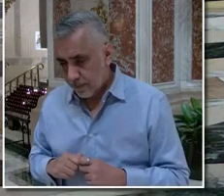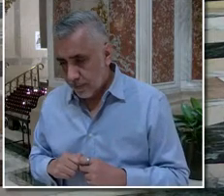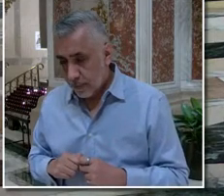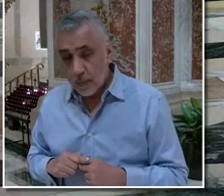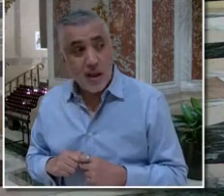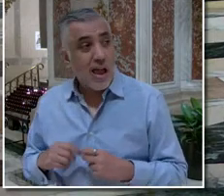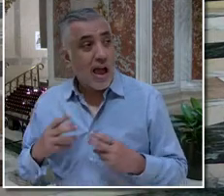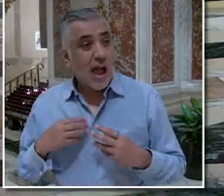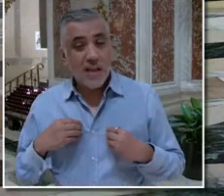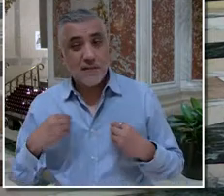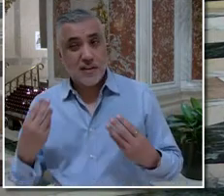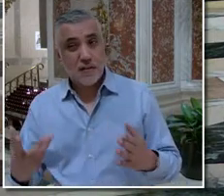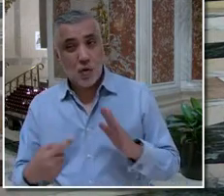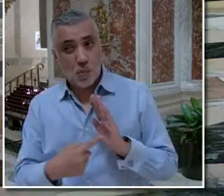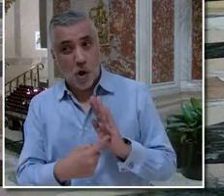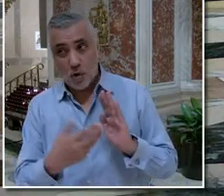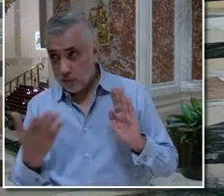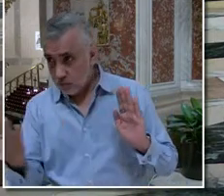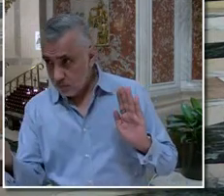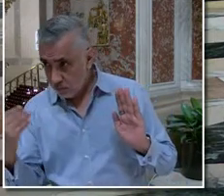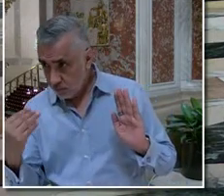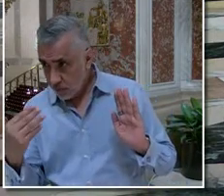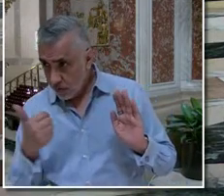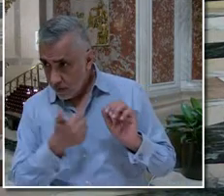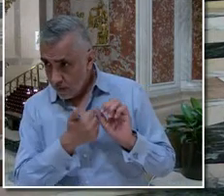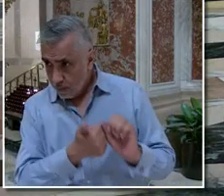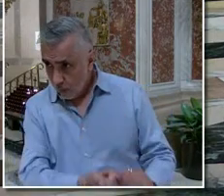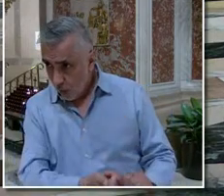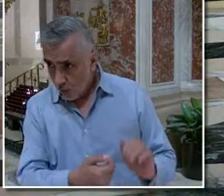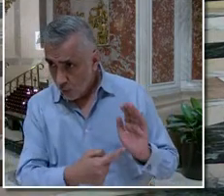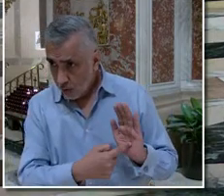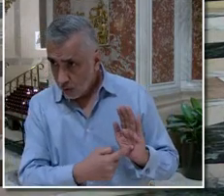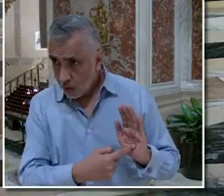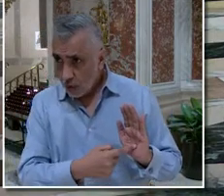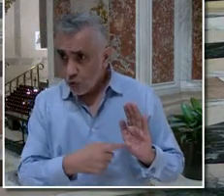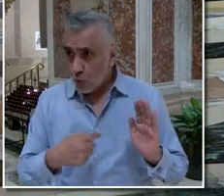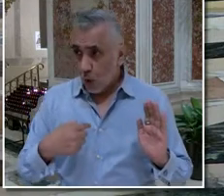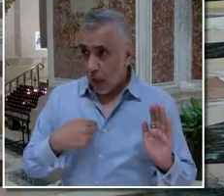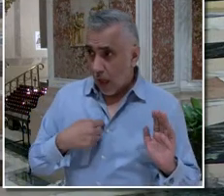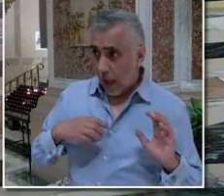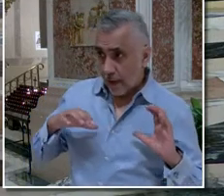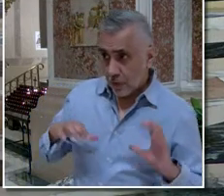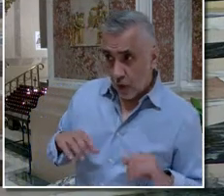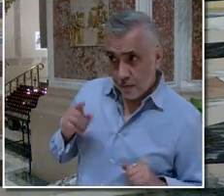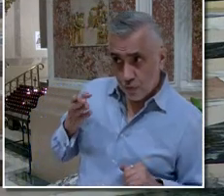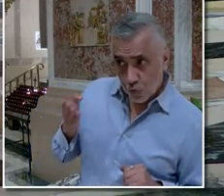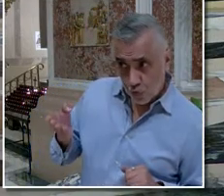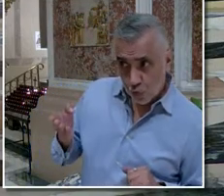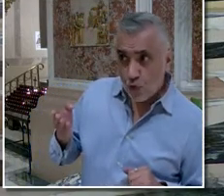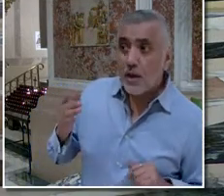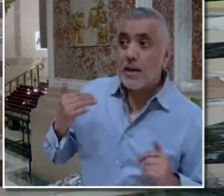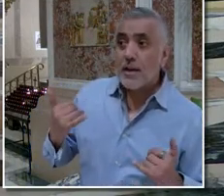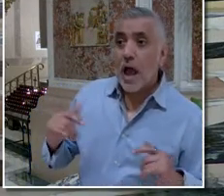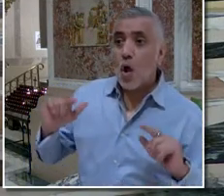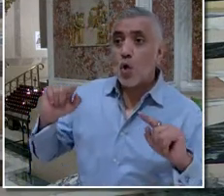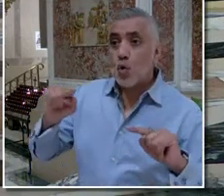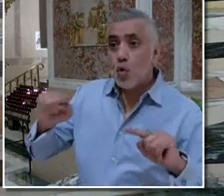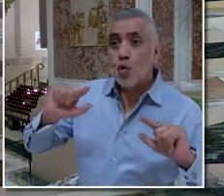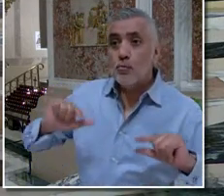have given you a model to follow, so that as I have done for you, you should also